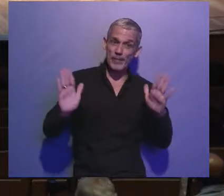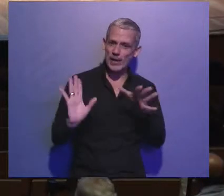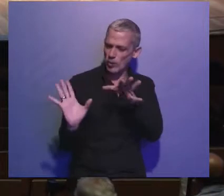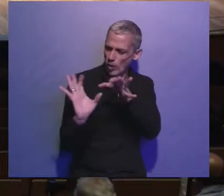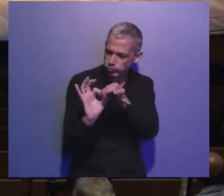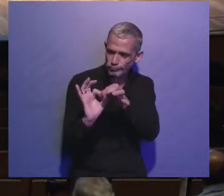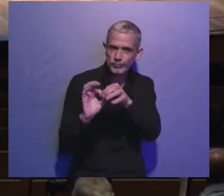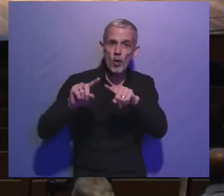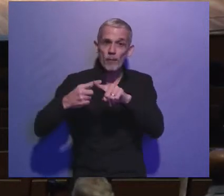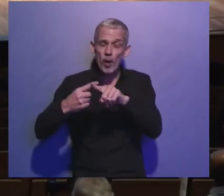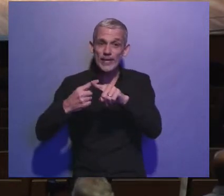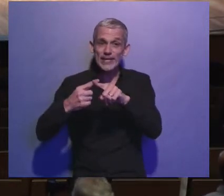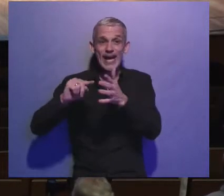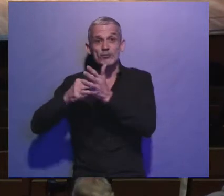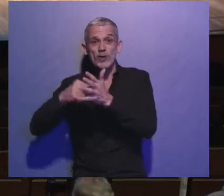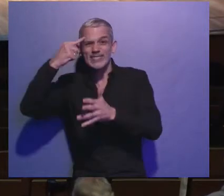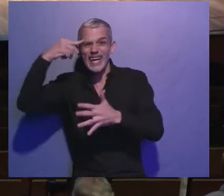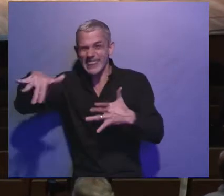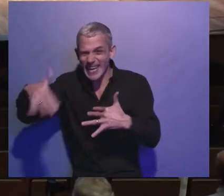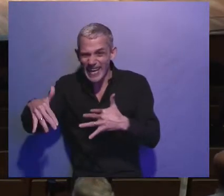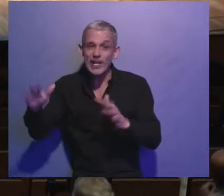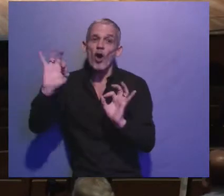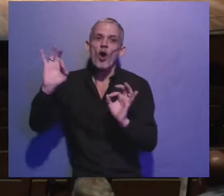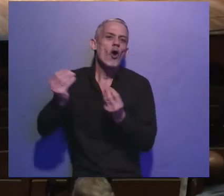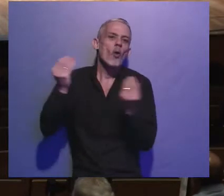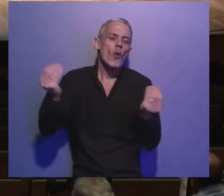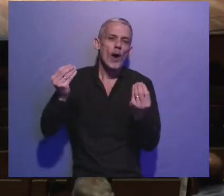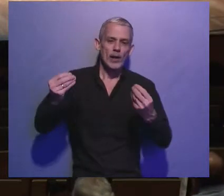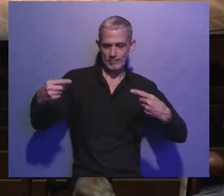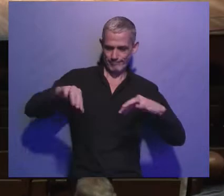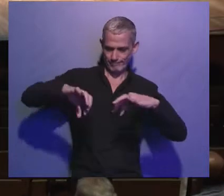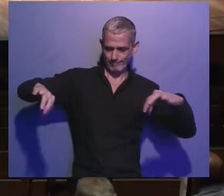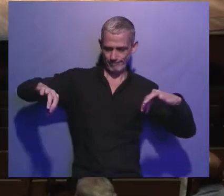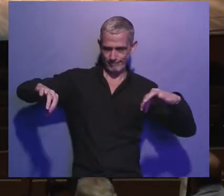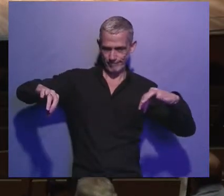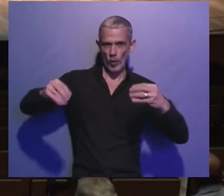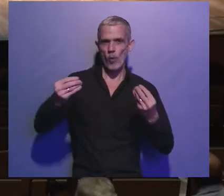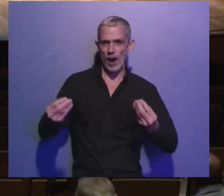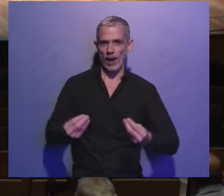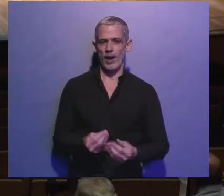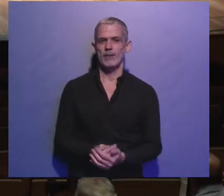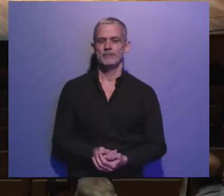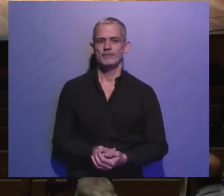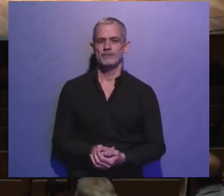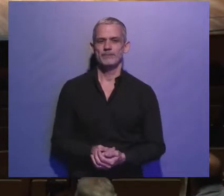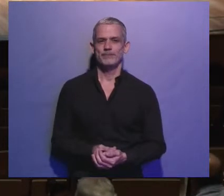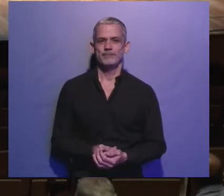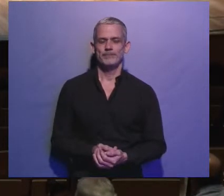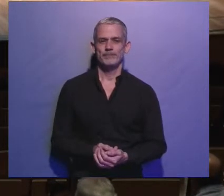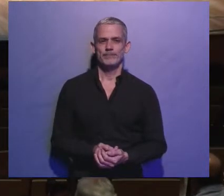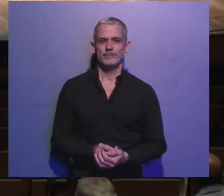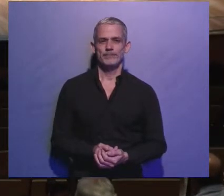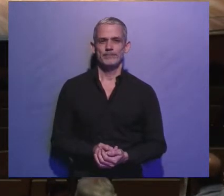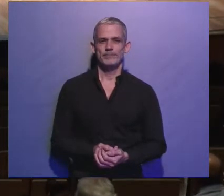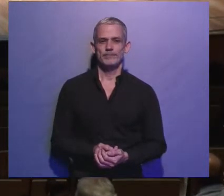government policies, have they been tied with policies of smart cities, or do you see both policies